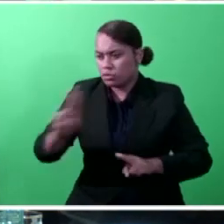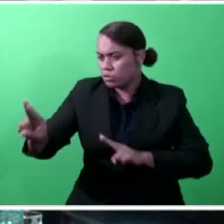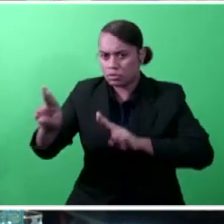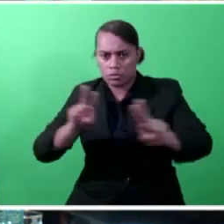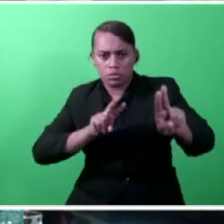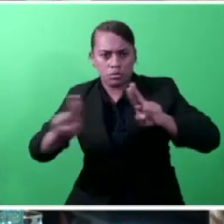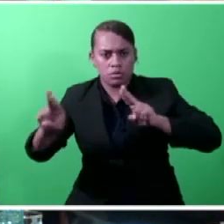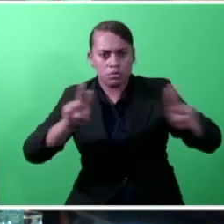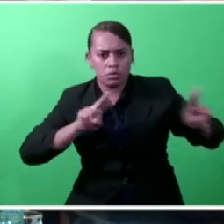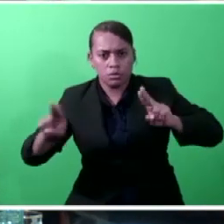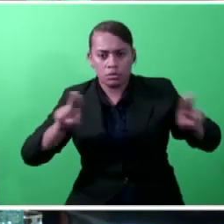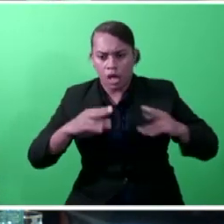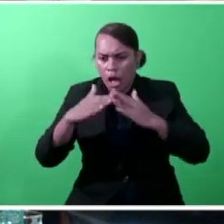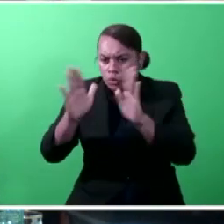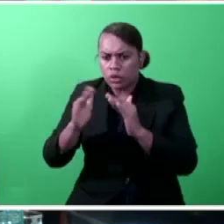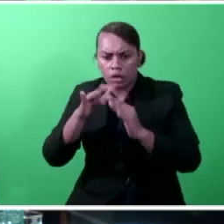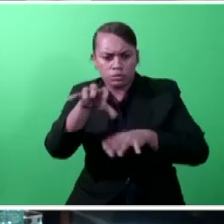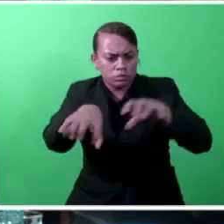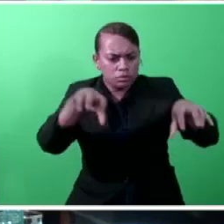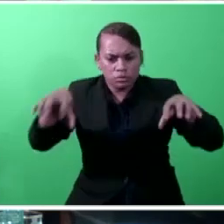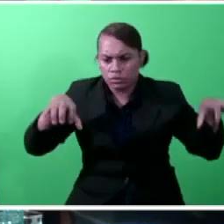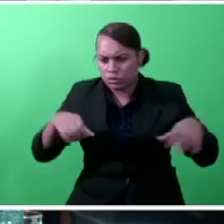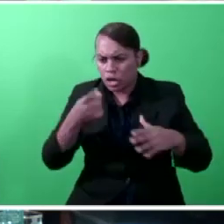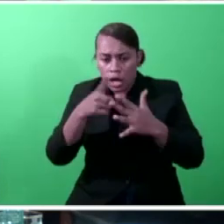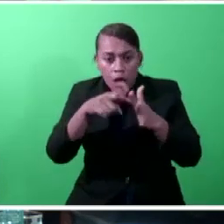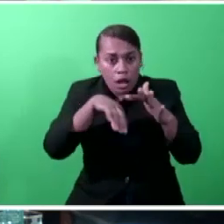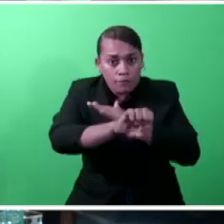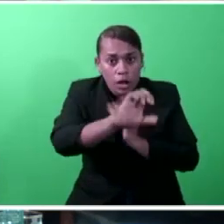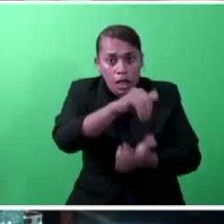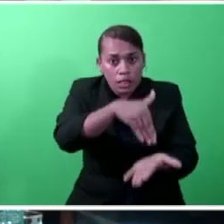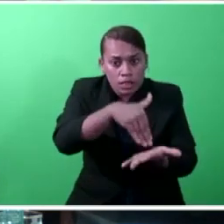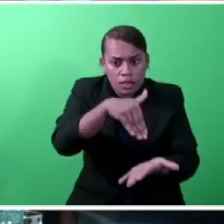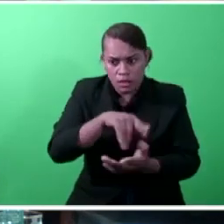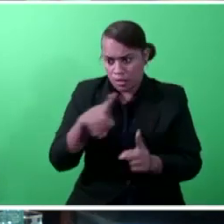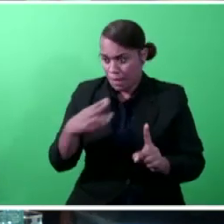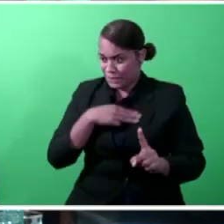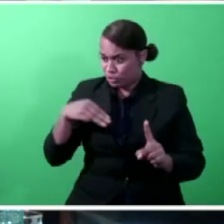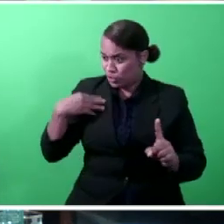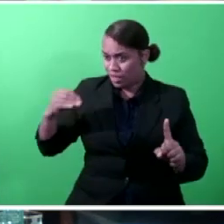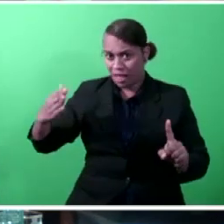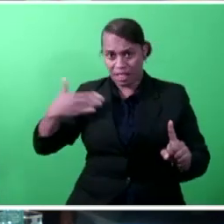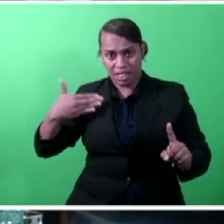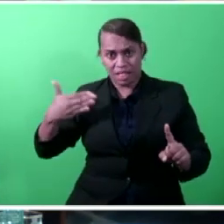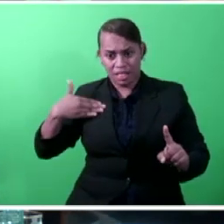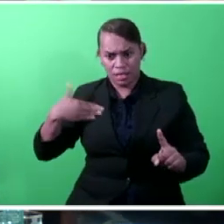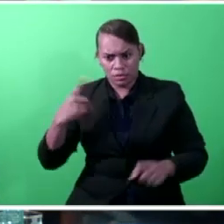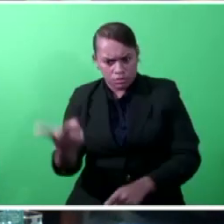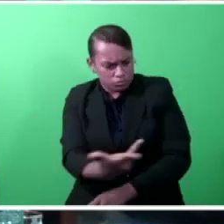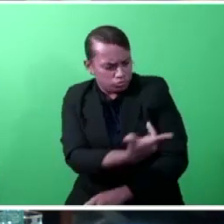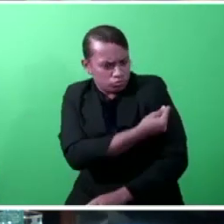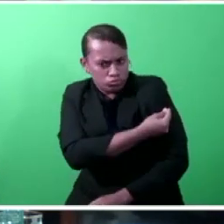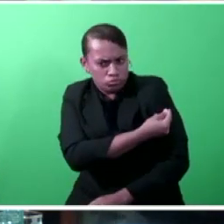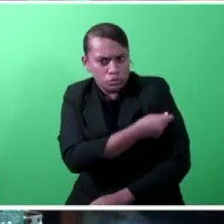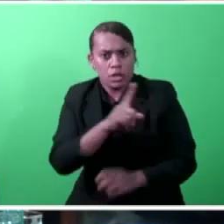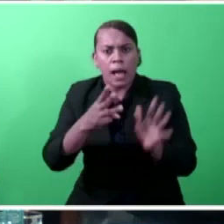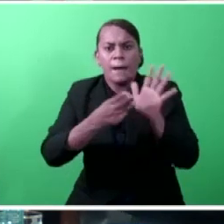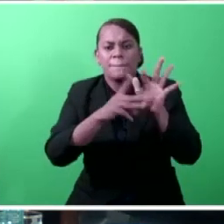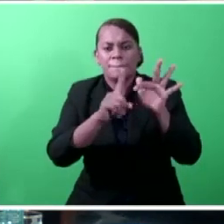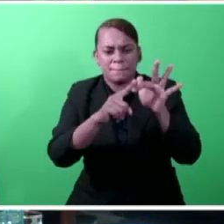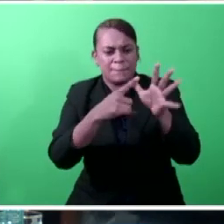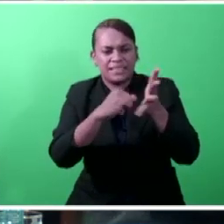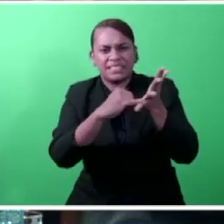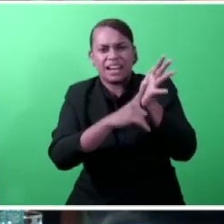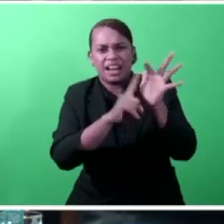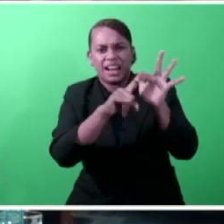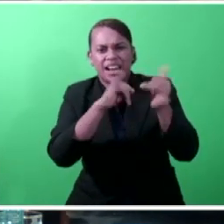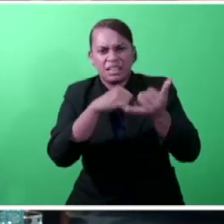centers. Additionally, the Ministry of Health also administered measles vaccinations inside the evacuation centers